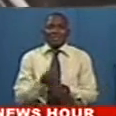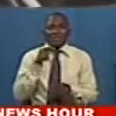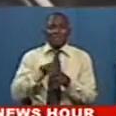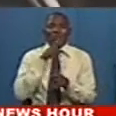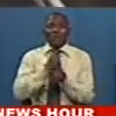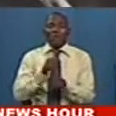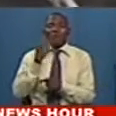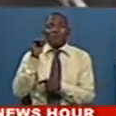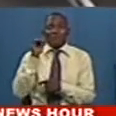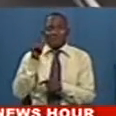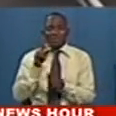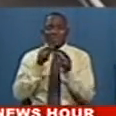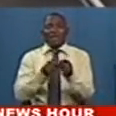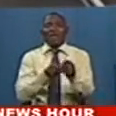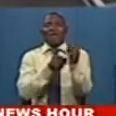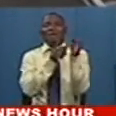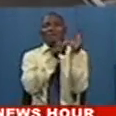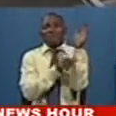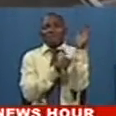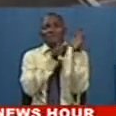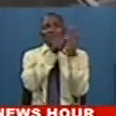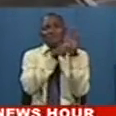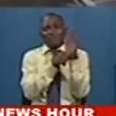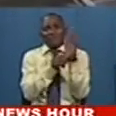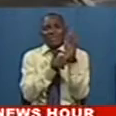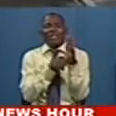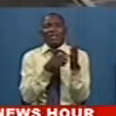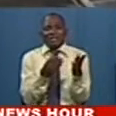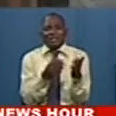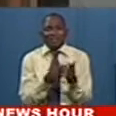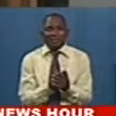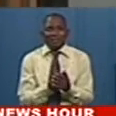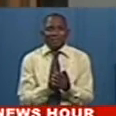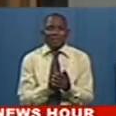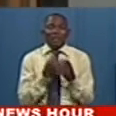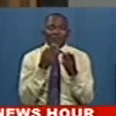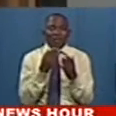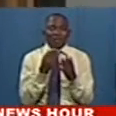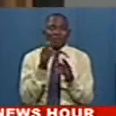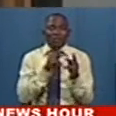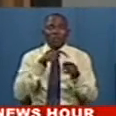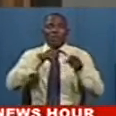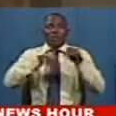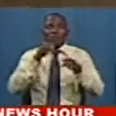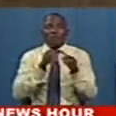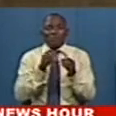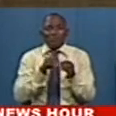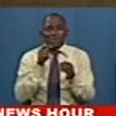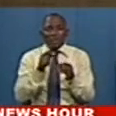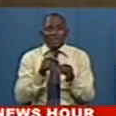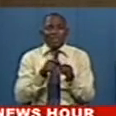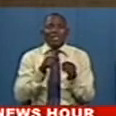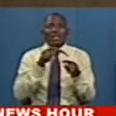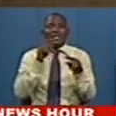the age of 15, he underwent surgery that enabled him to grasp objects again, thanks to the generous contributions of